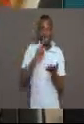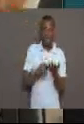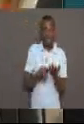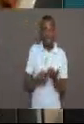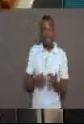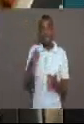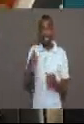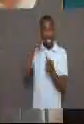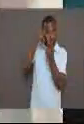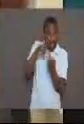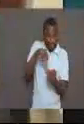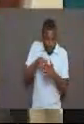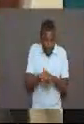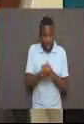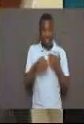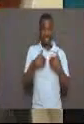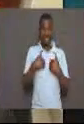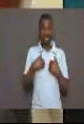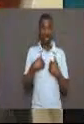pressure inside the pot.